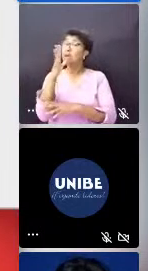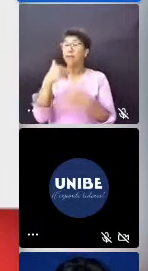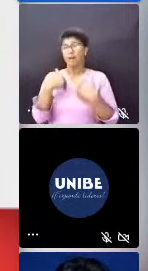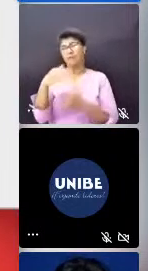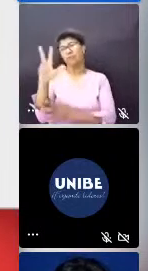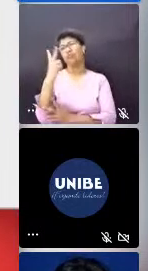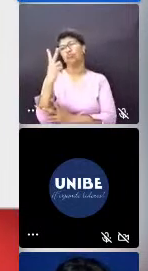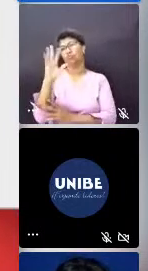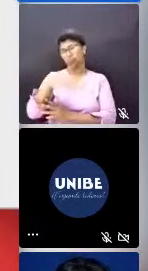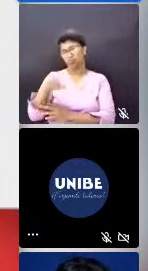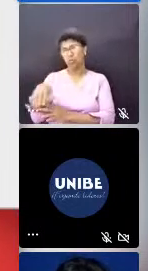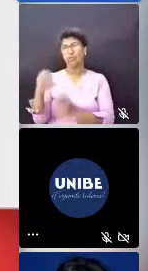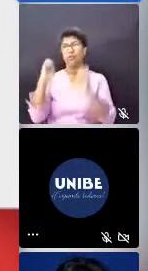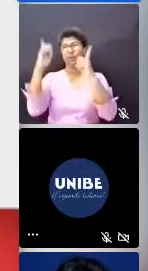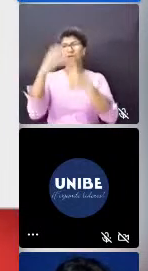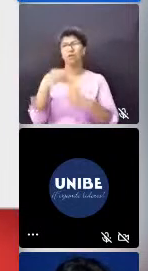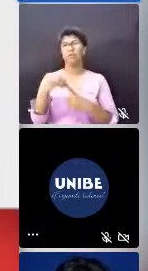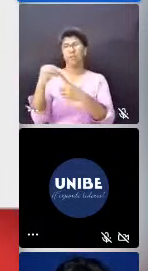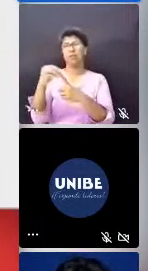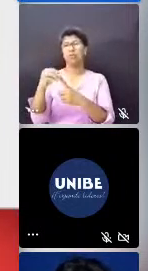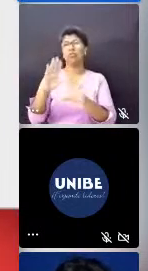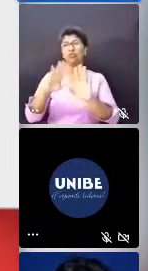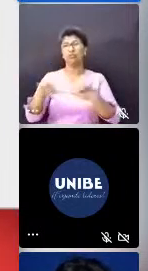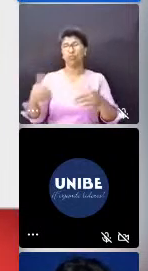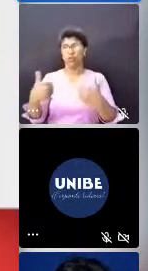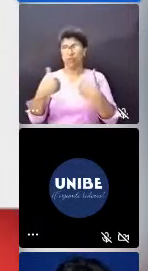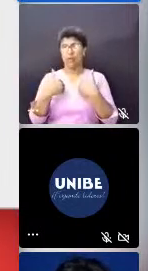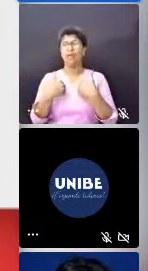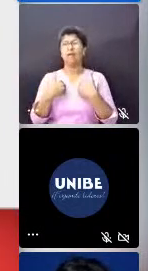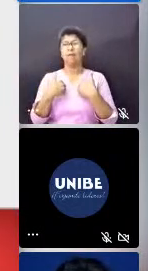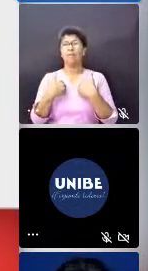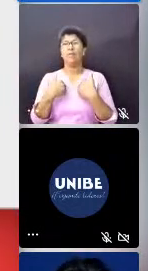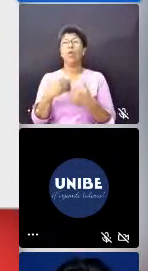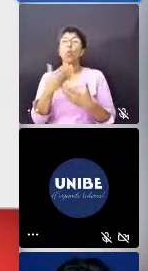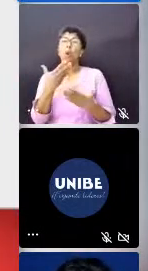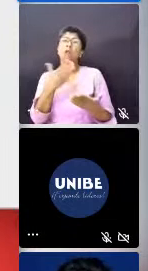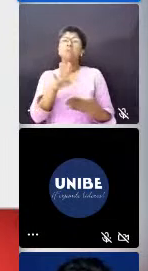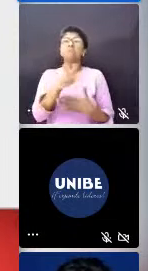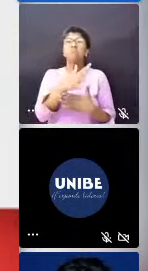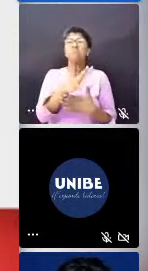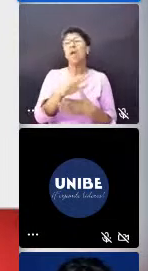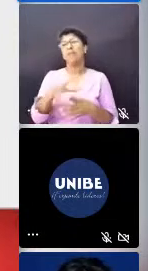children with special educational needs, one severe and one mild.